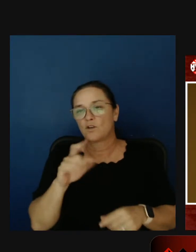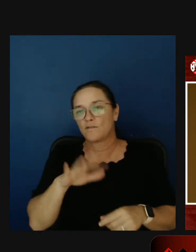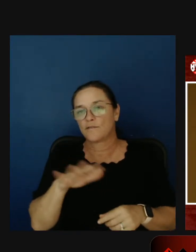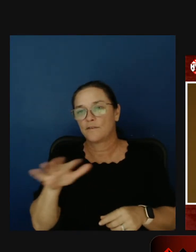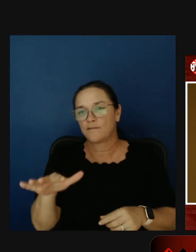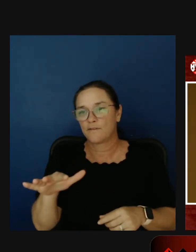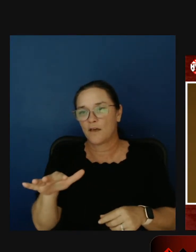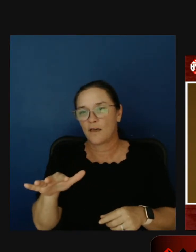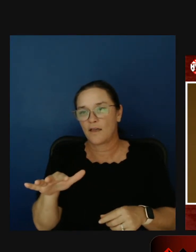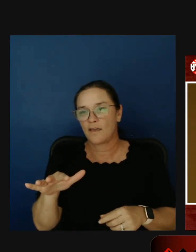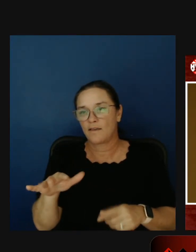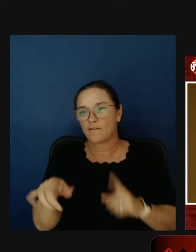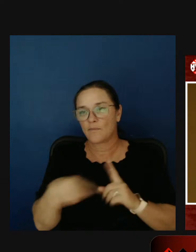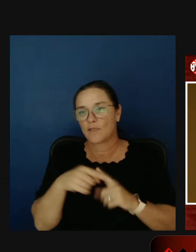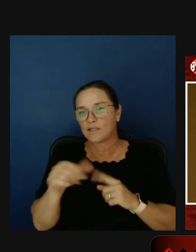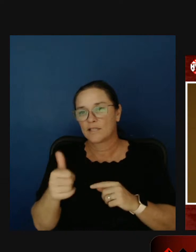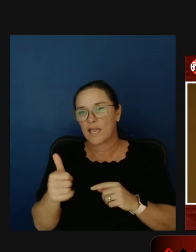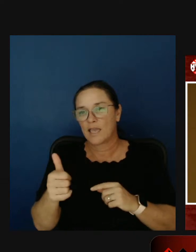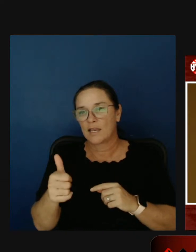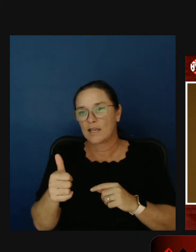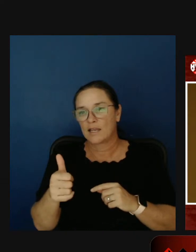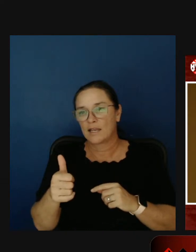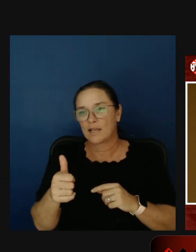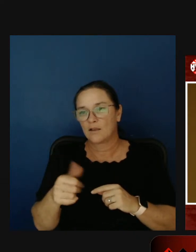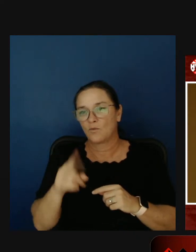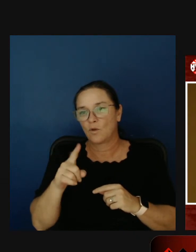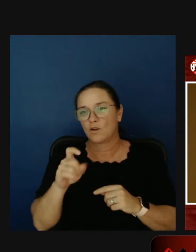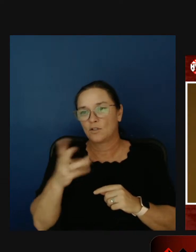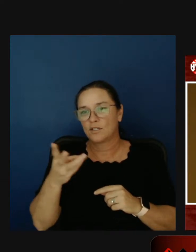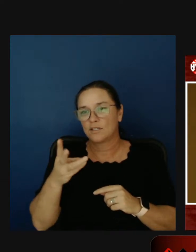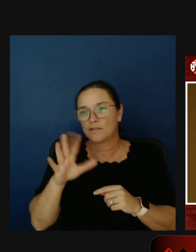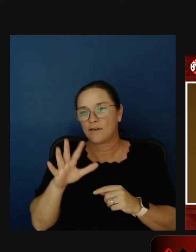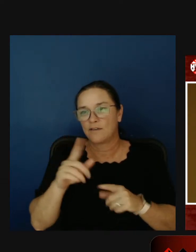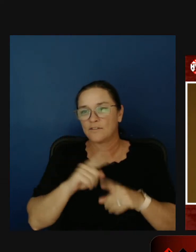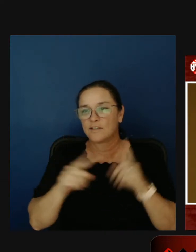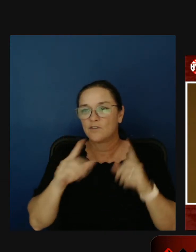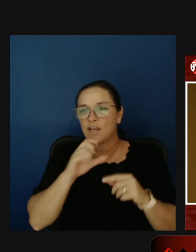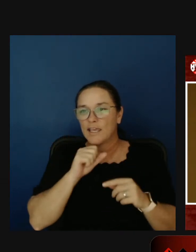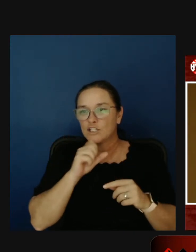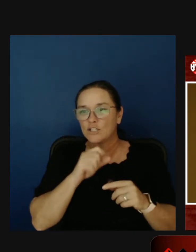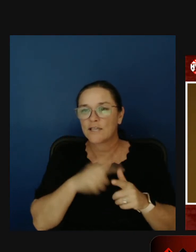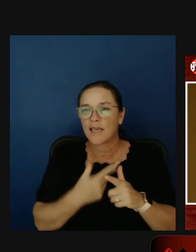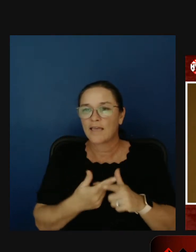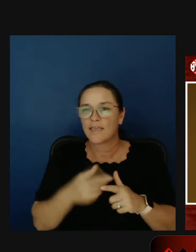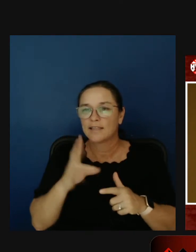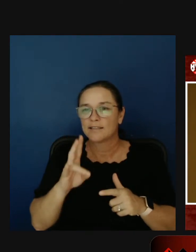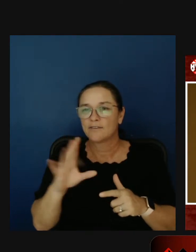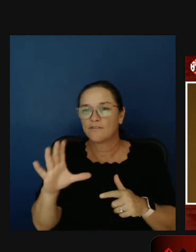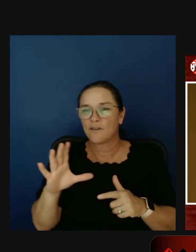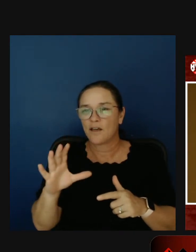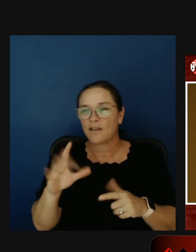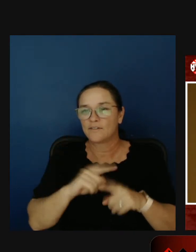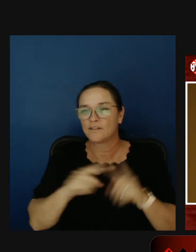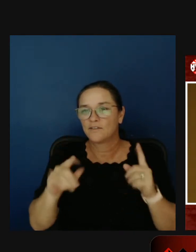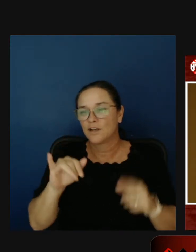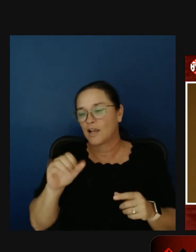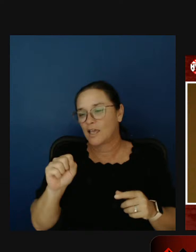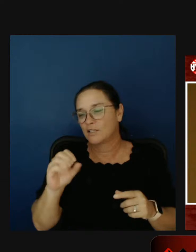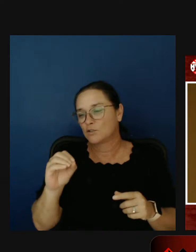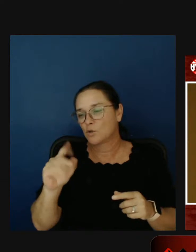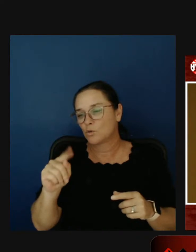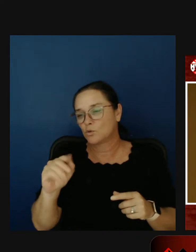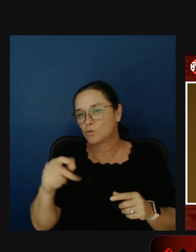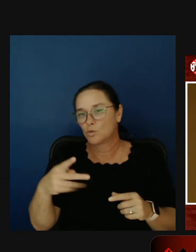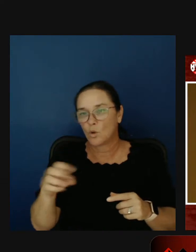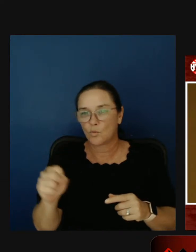155 plus 10 more, 165 different ages, and then isotopes from 75 different samples. All to put